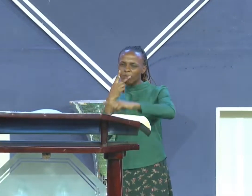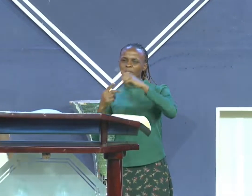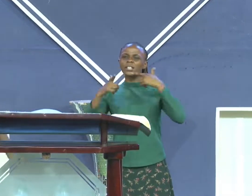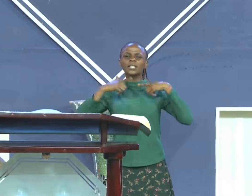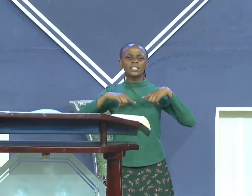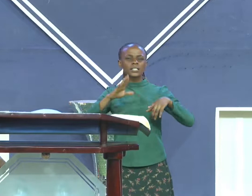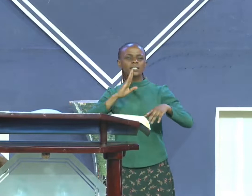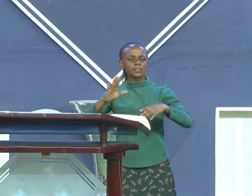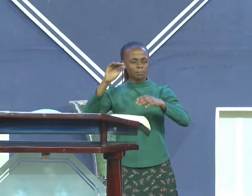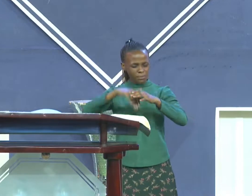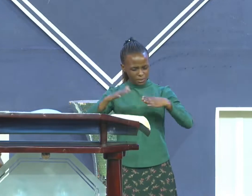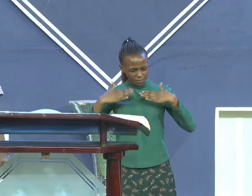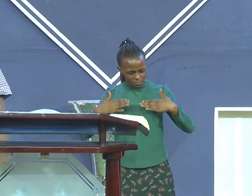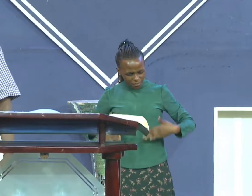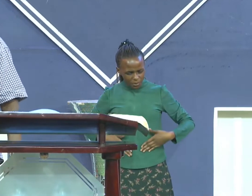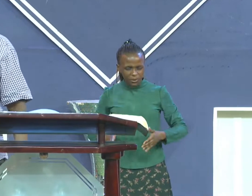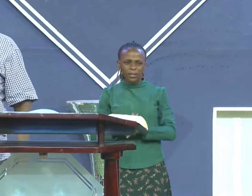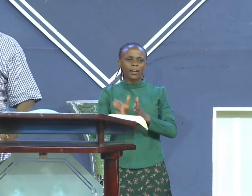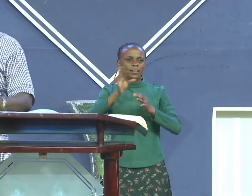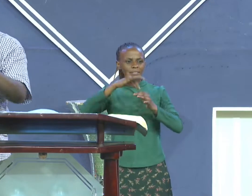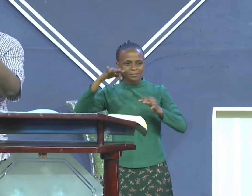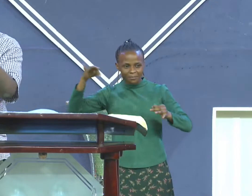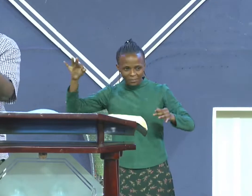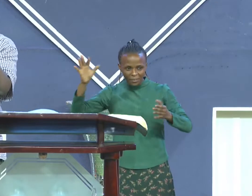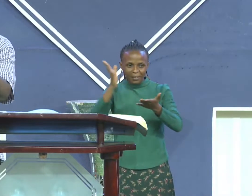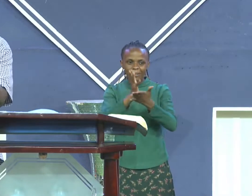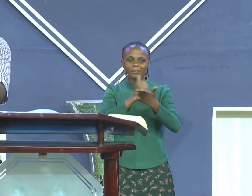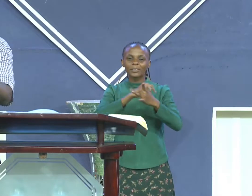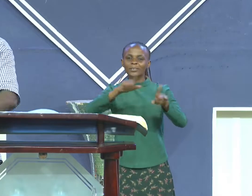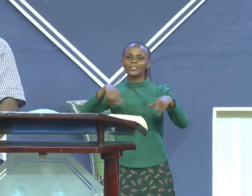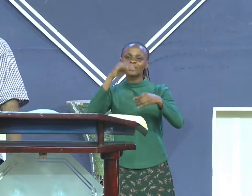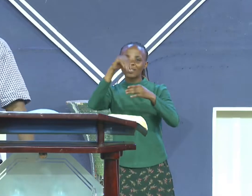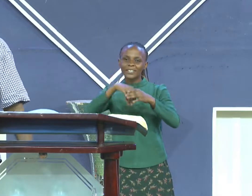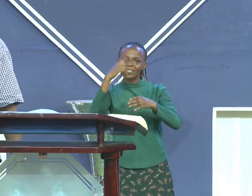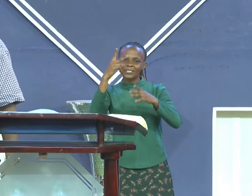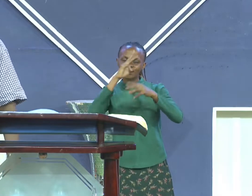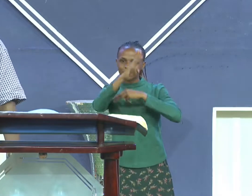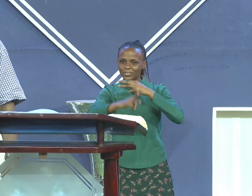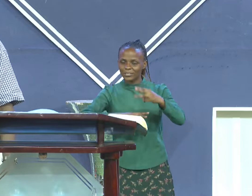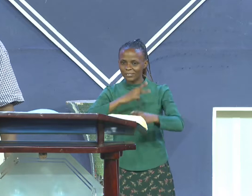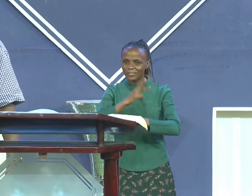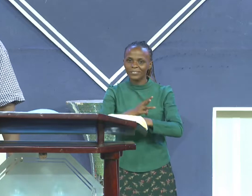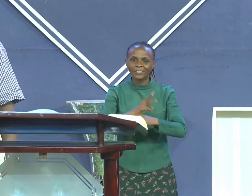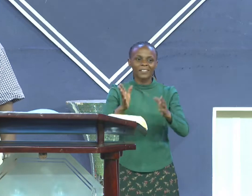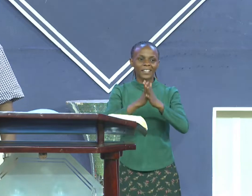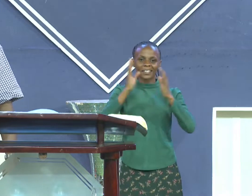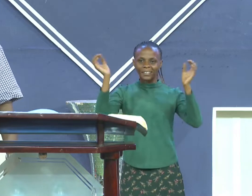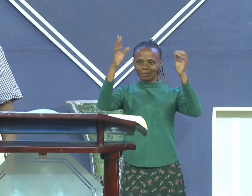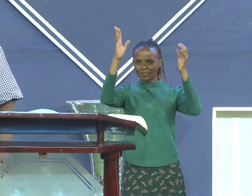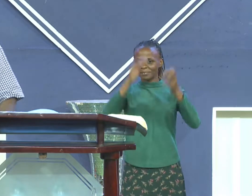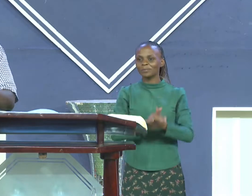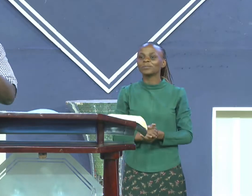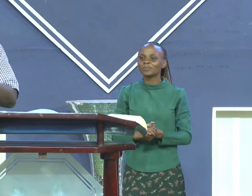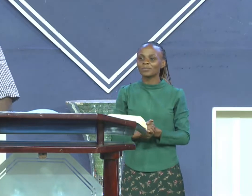physical. And when you talk about the vision, you place it in the spiritual and in the physical. Because we are in the two worlds. Hallelujah.